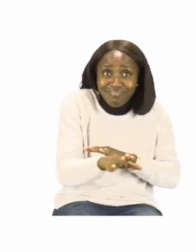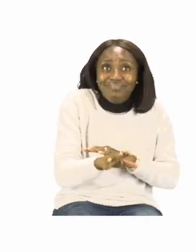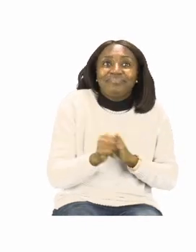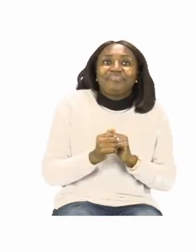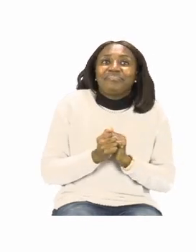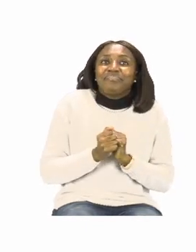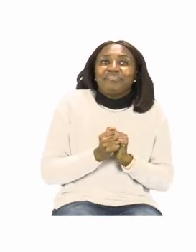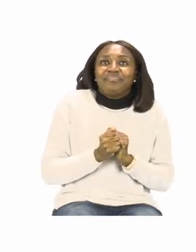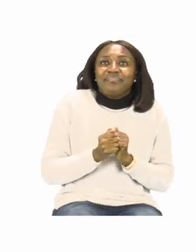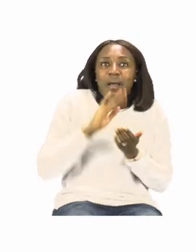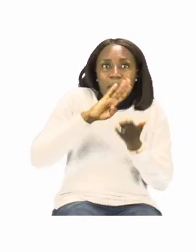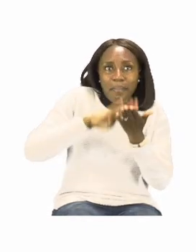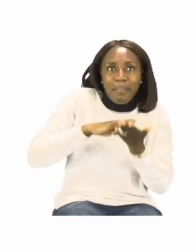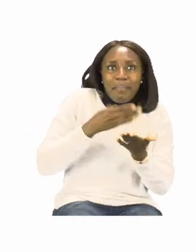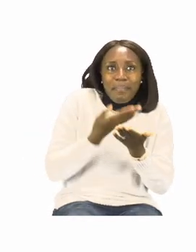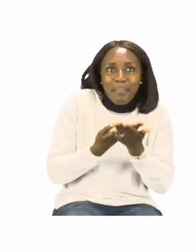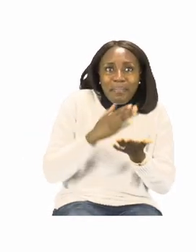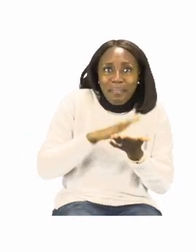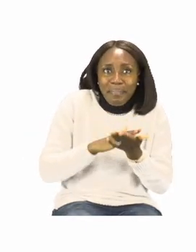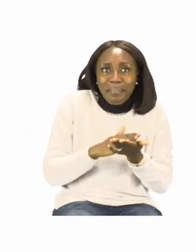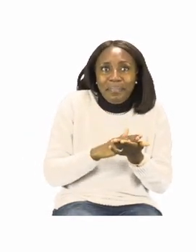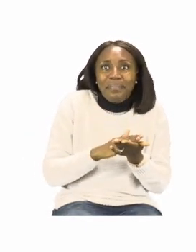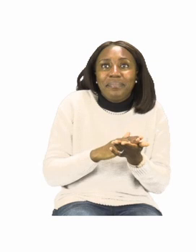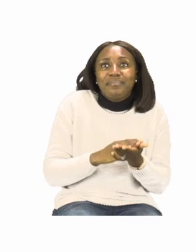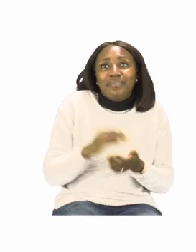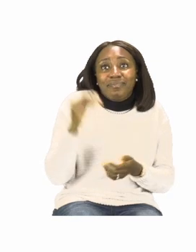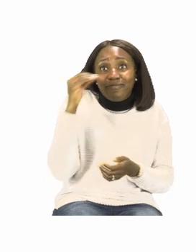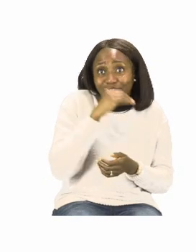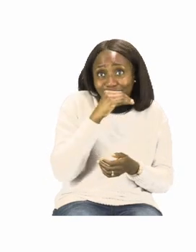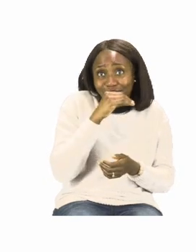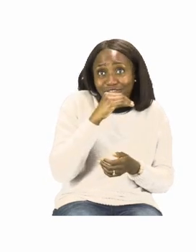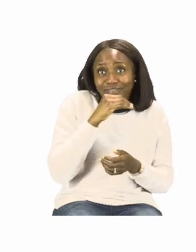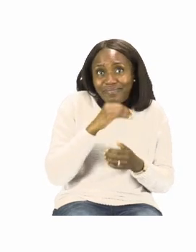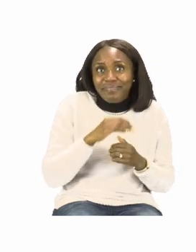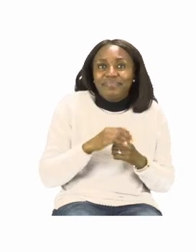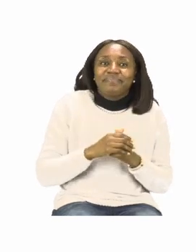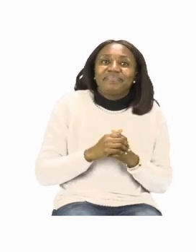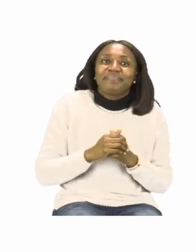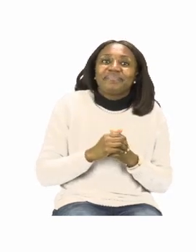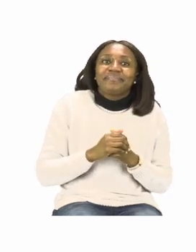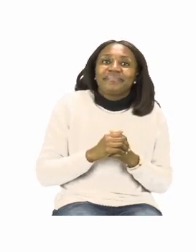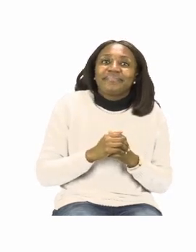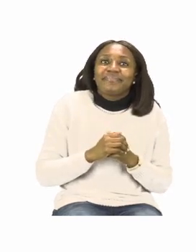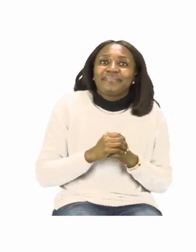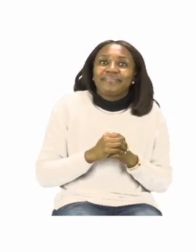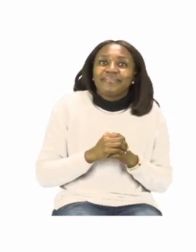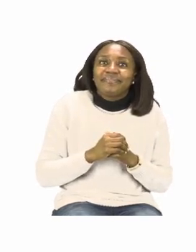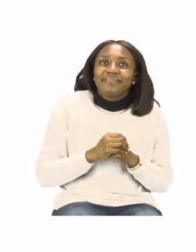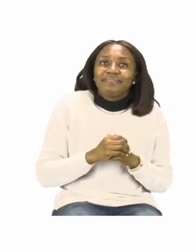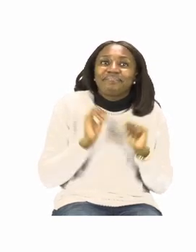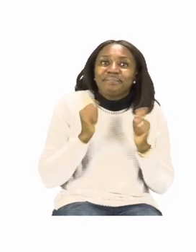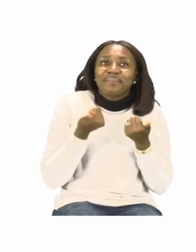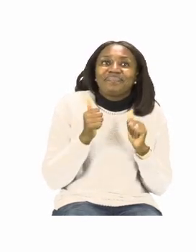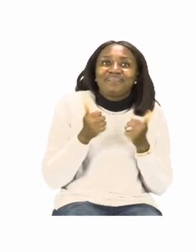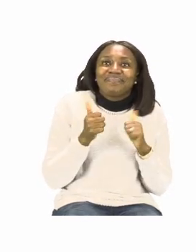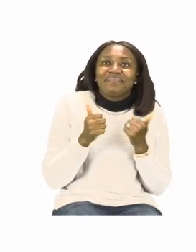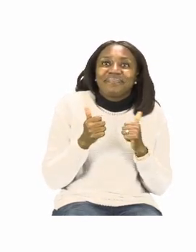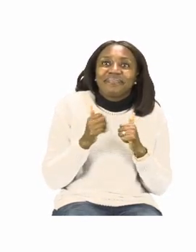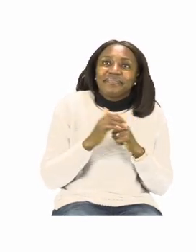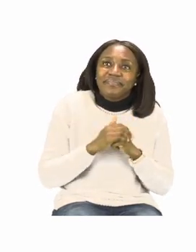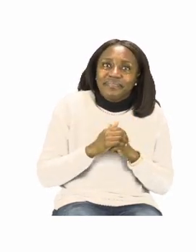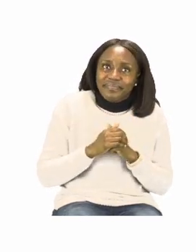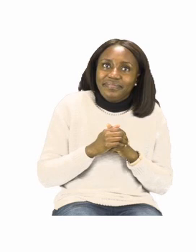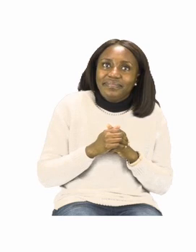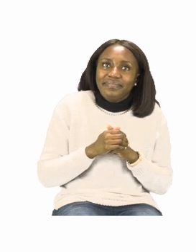bake, brine, meal. Well done, everyone.